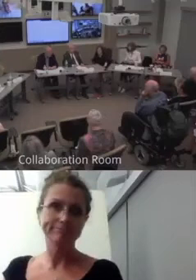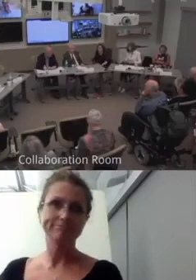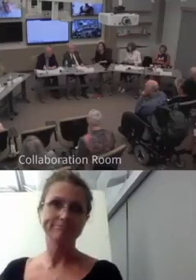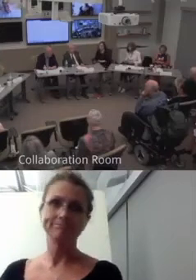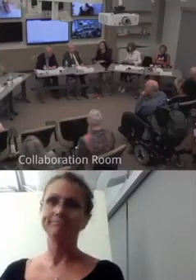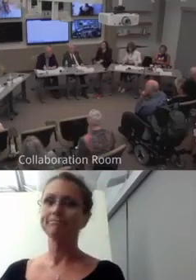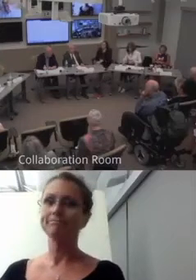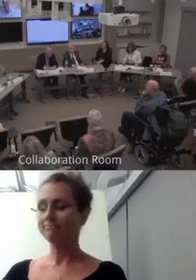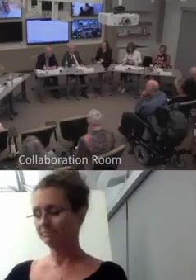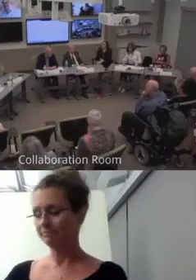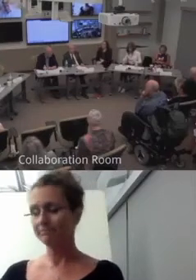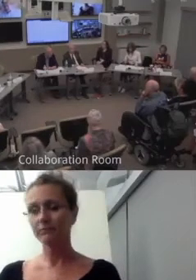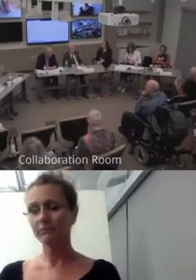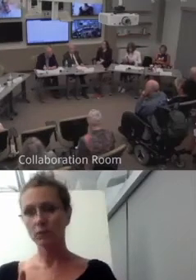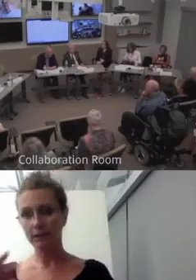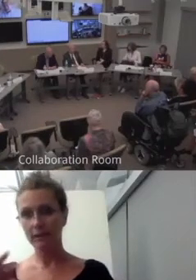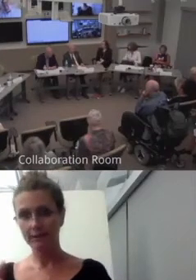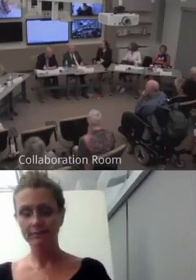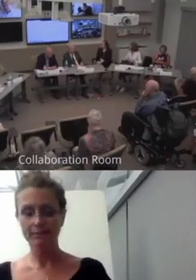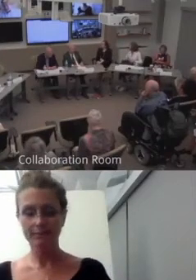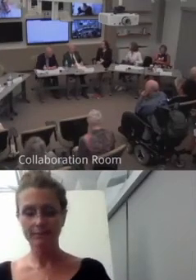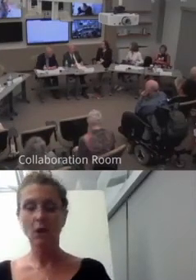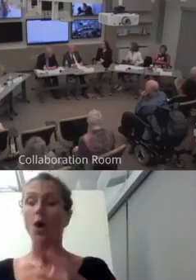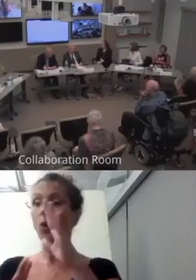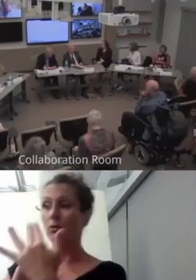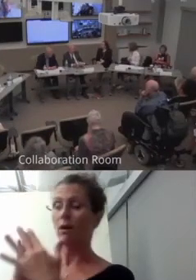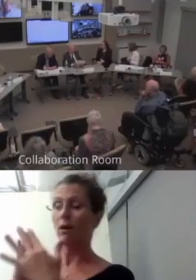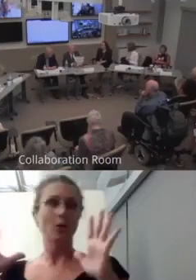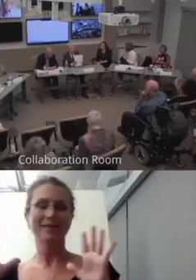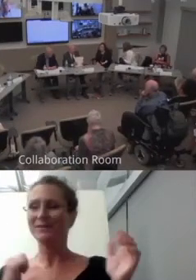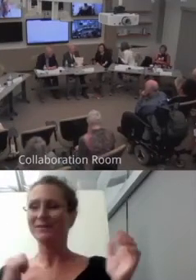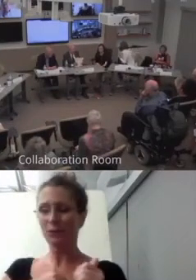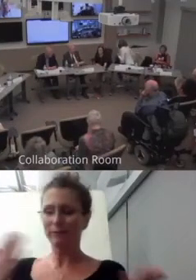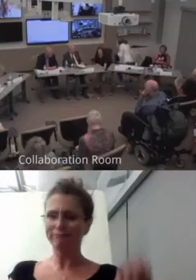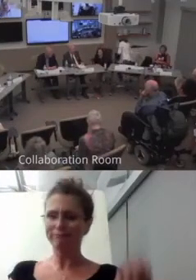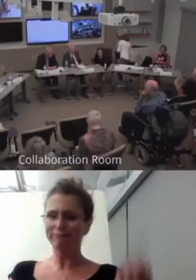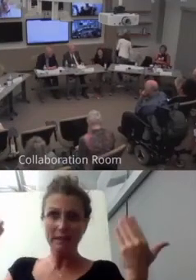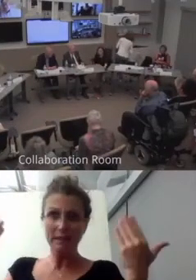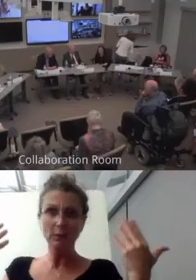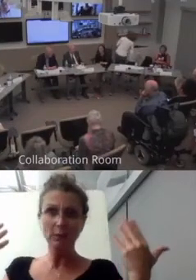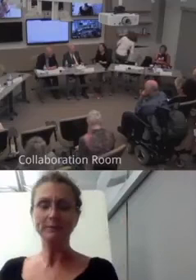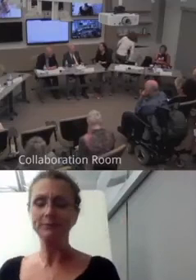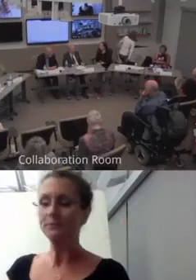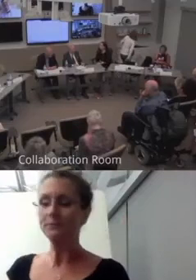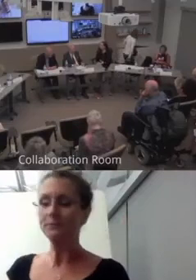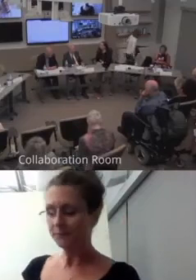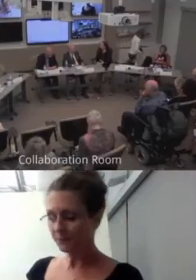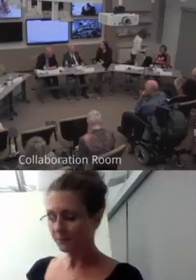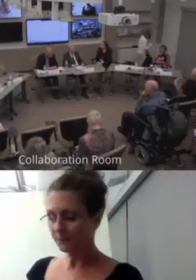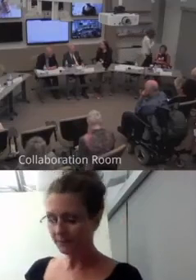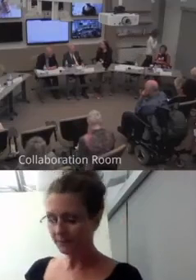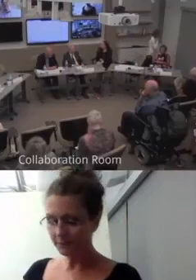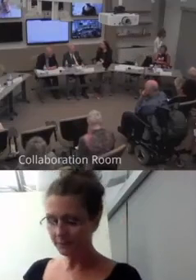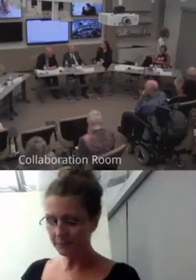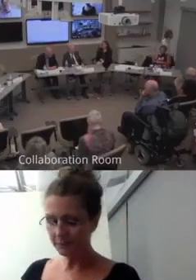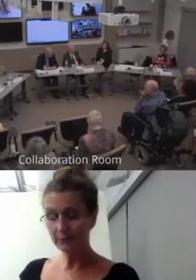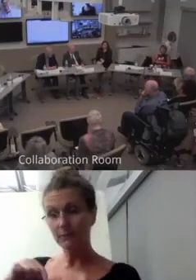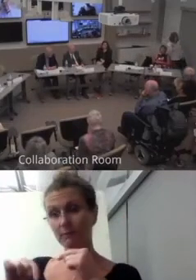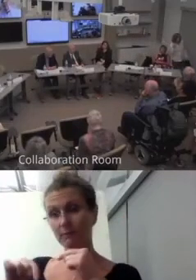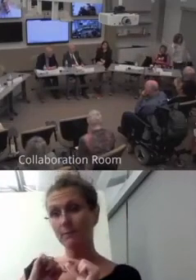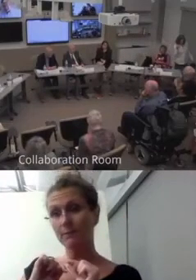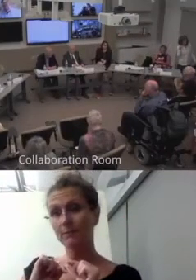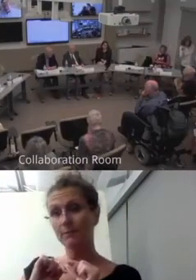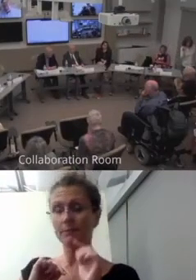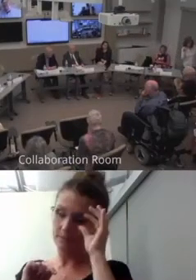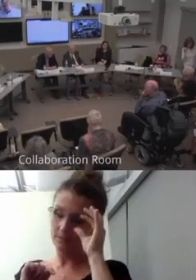If I can carry on. If I can go back to, I think one thing I'd like to say, since